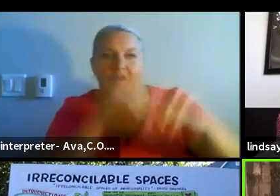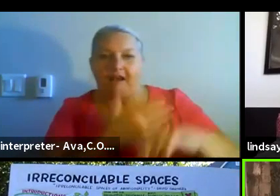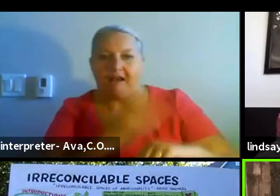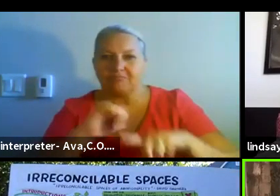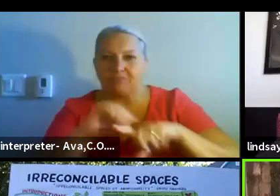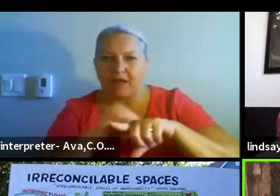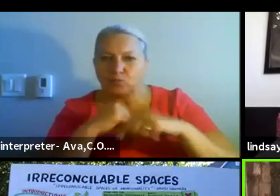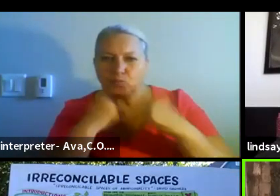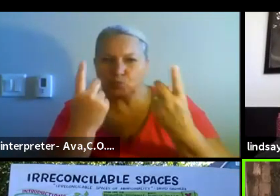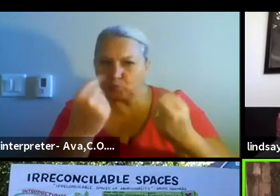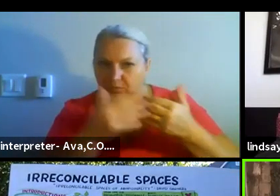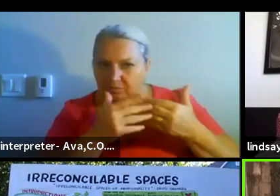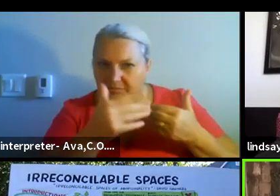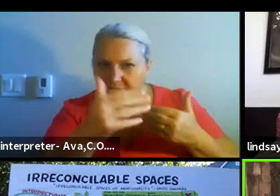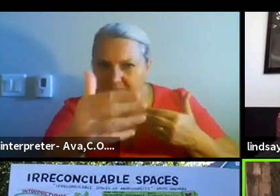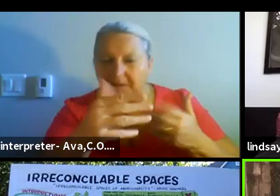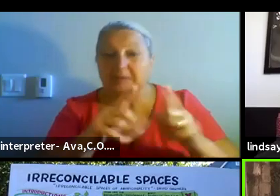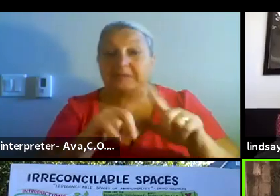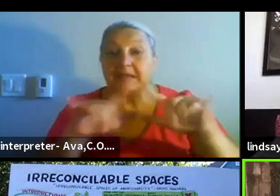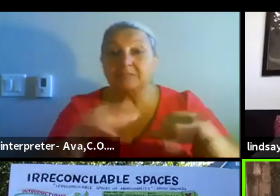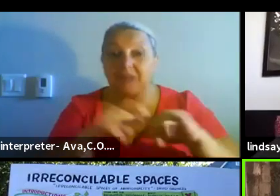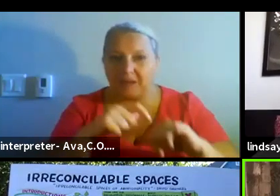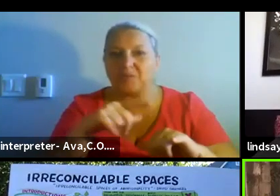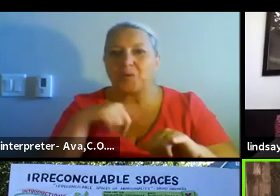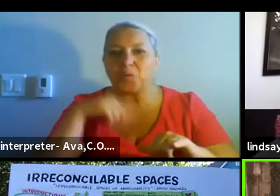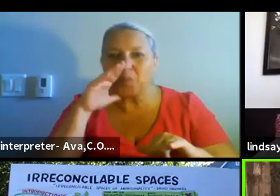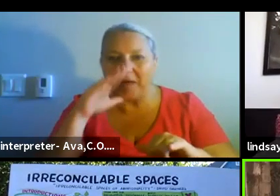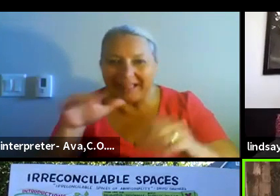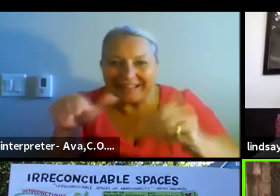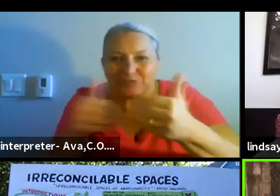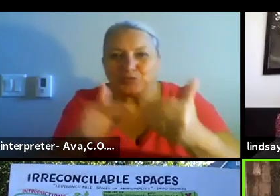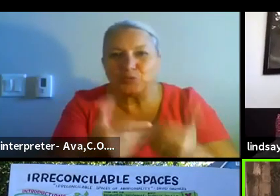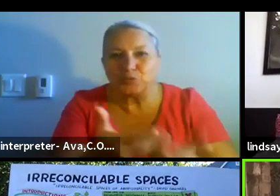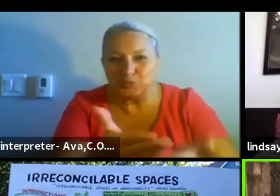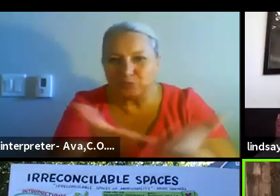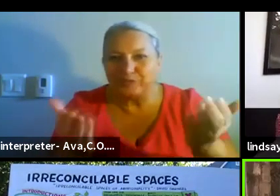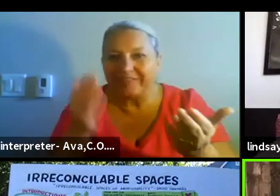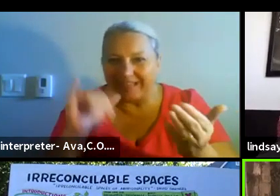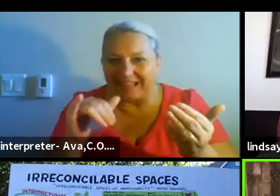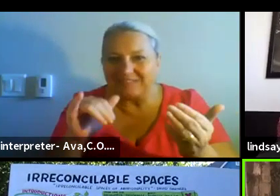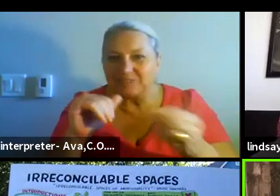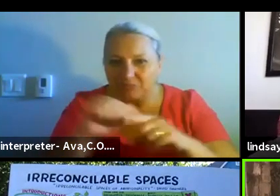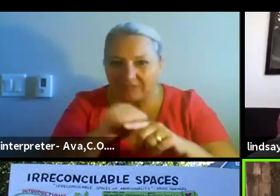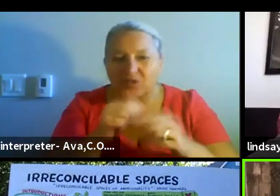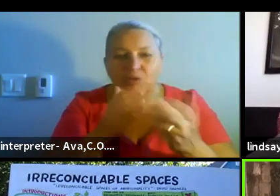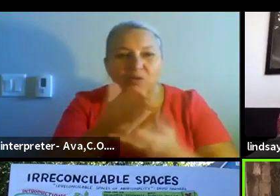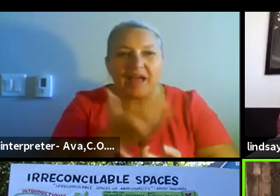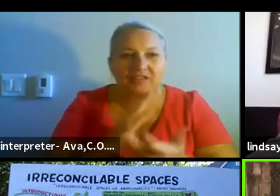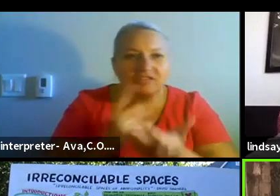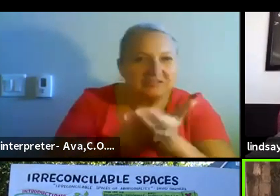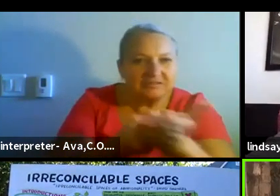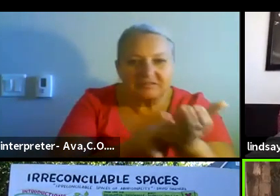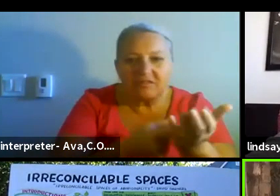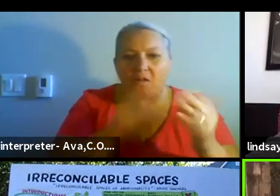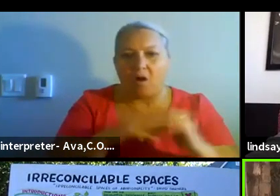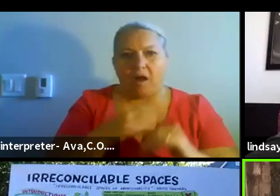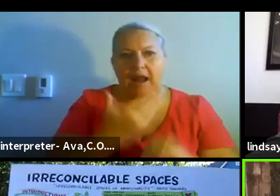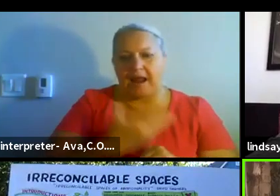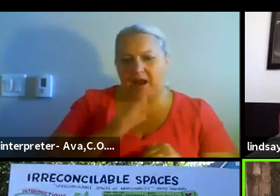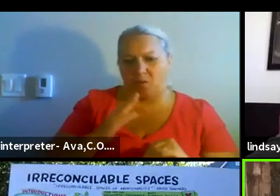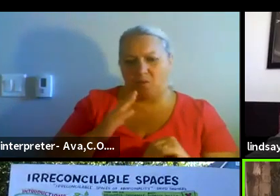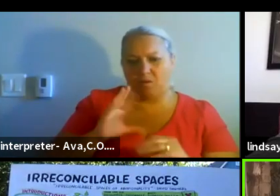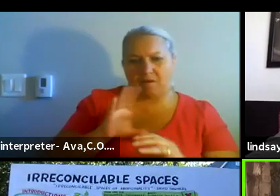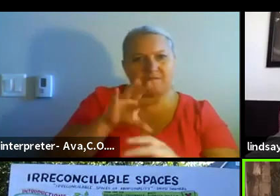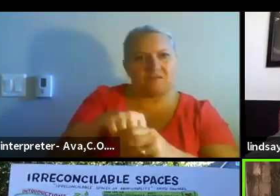or we will be introduced to, take a glimpse at, through discussion and microactivations,